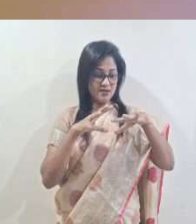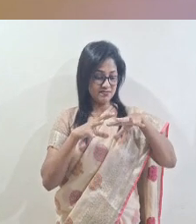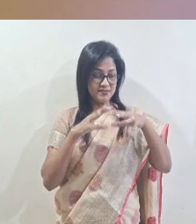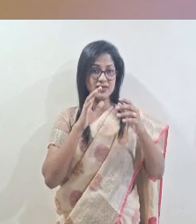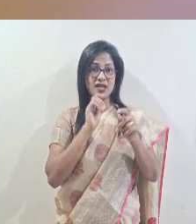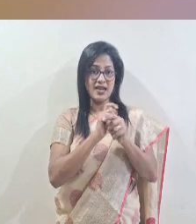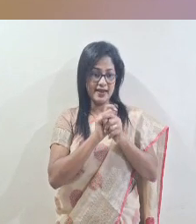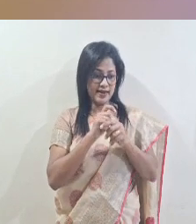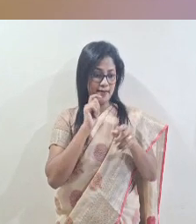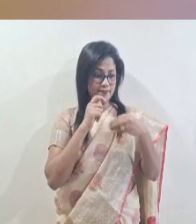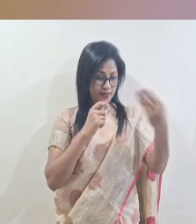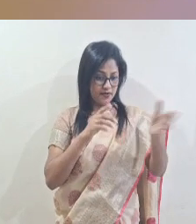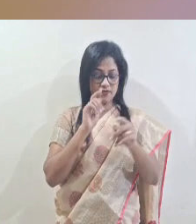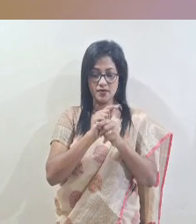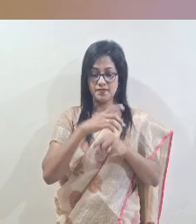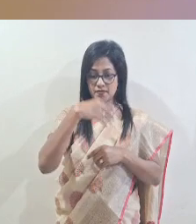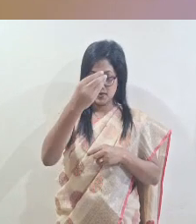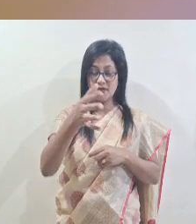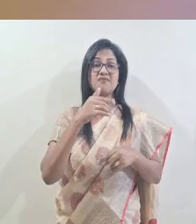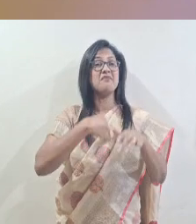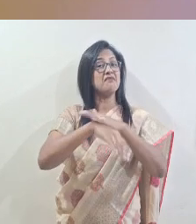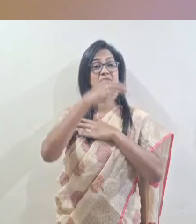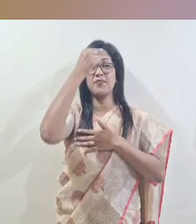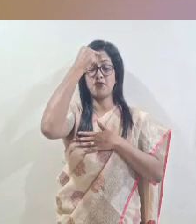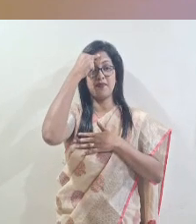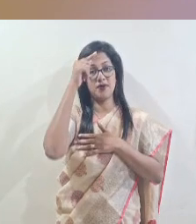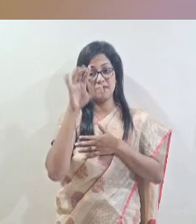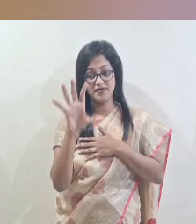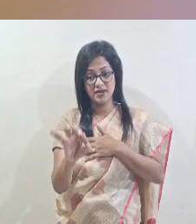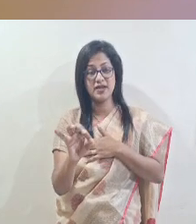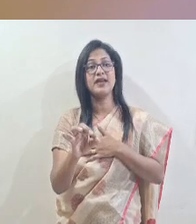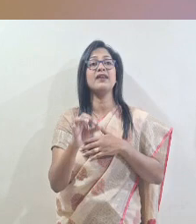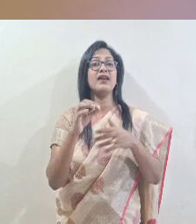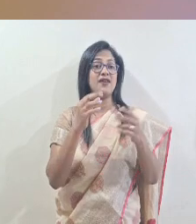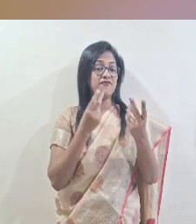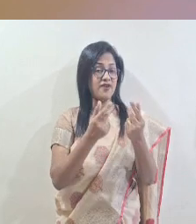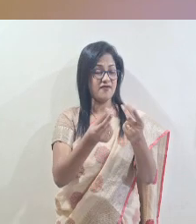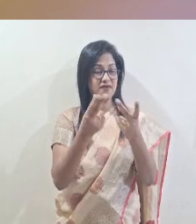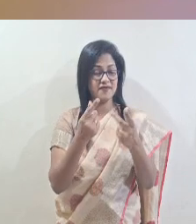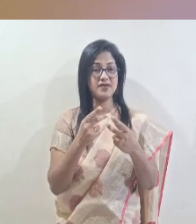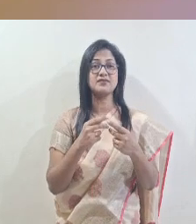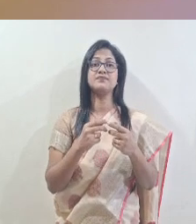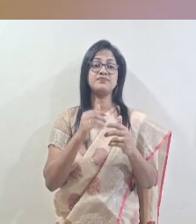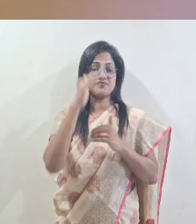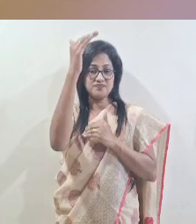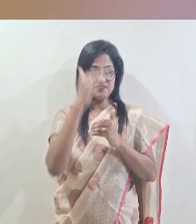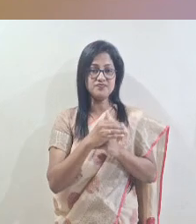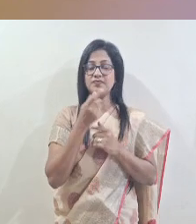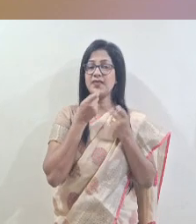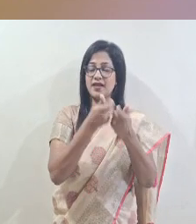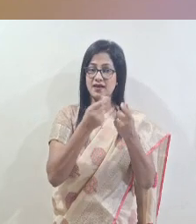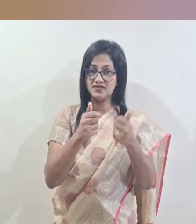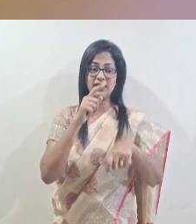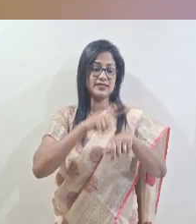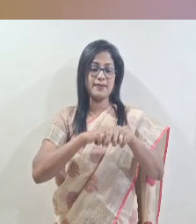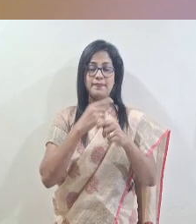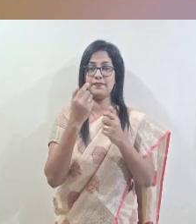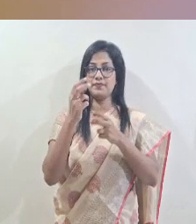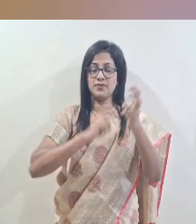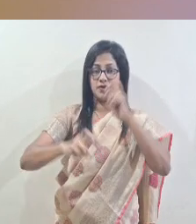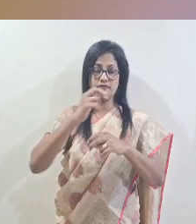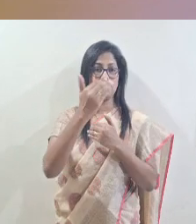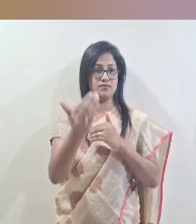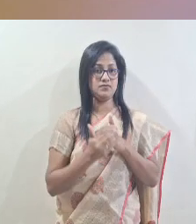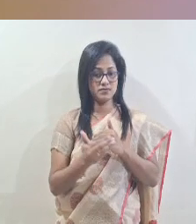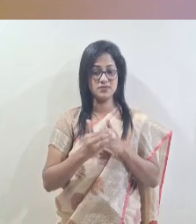model for them, for which we chose problem type is minimize impedance to reduce cost and time of travel.